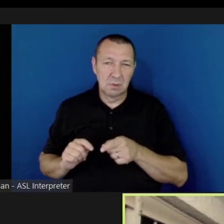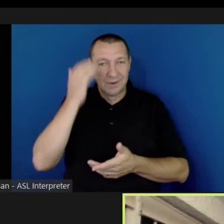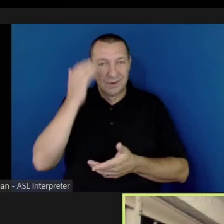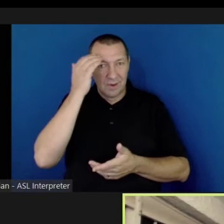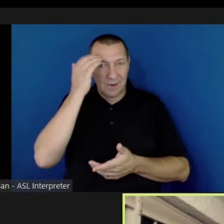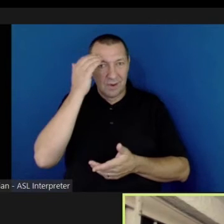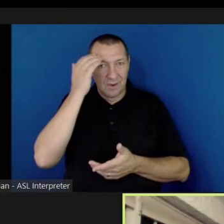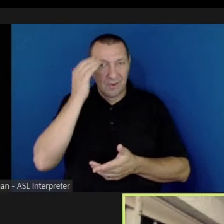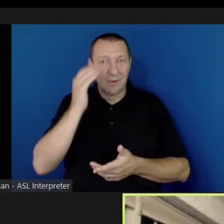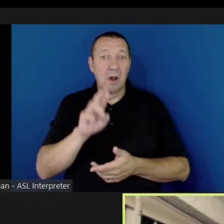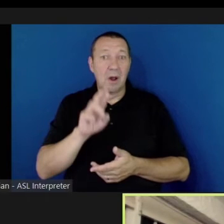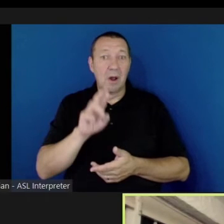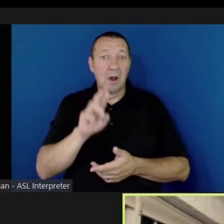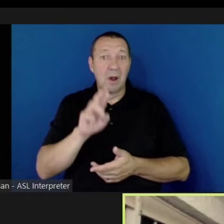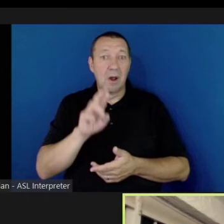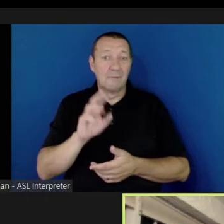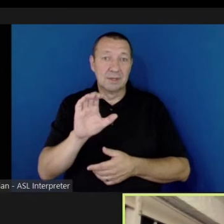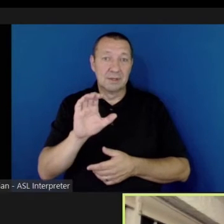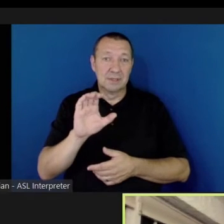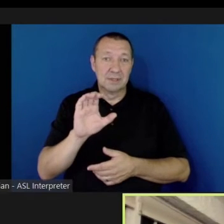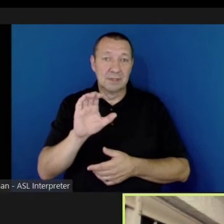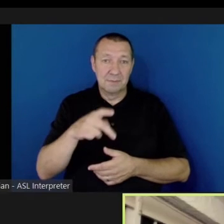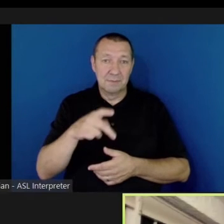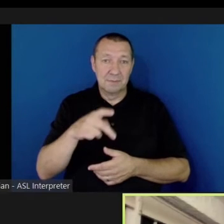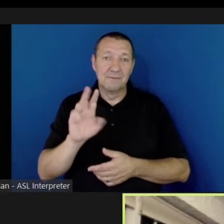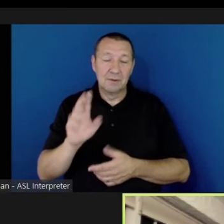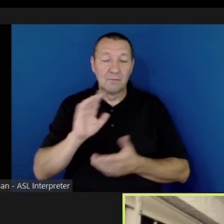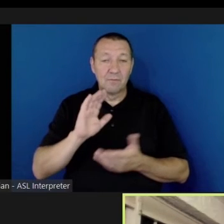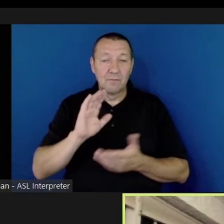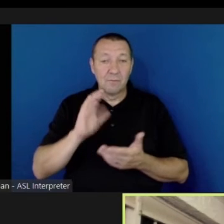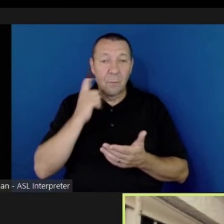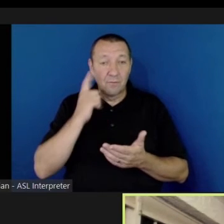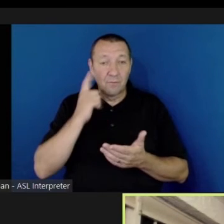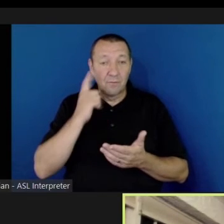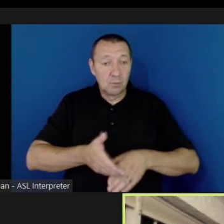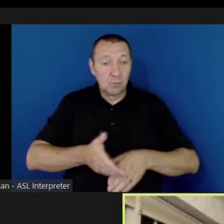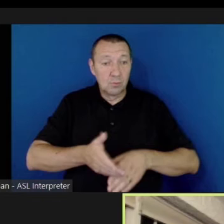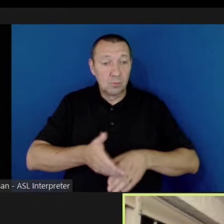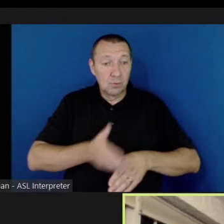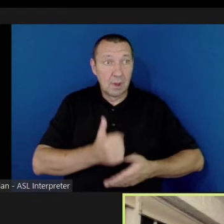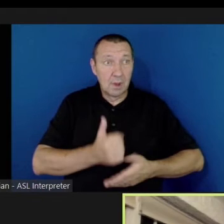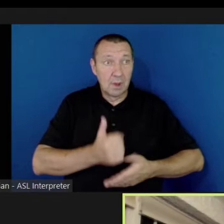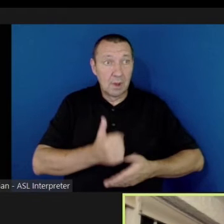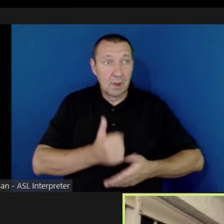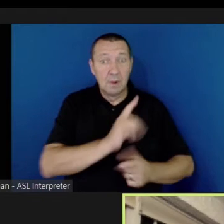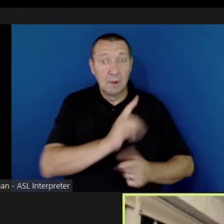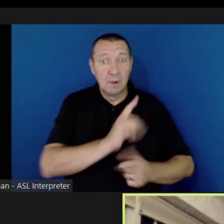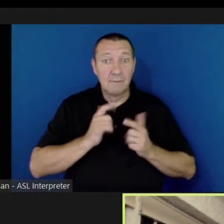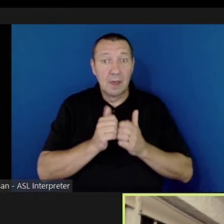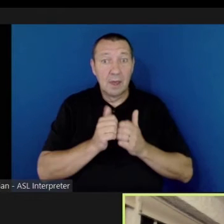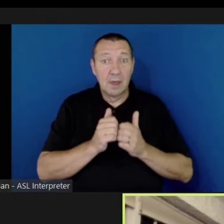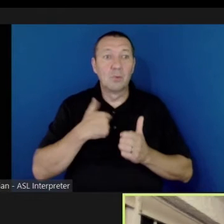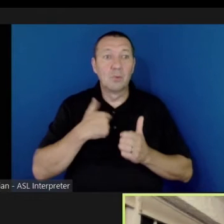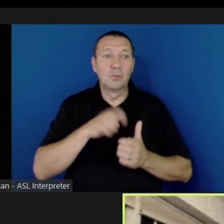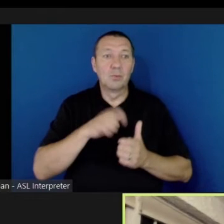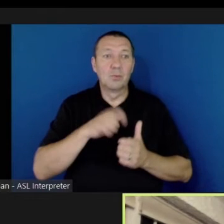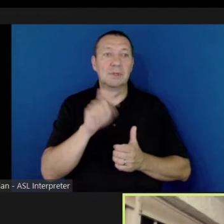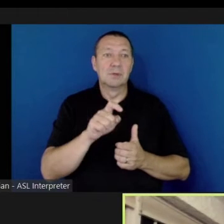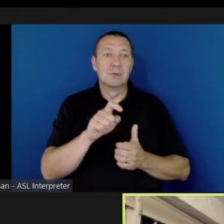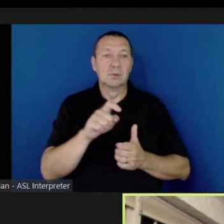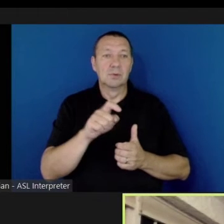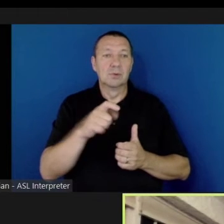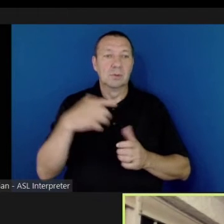as RPCVs, that in order for things to change and improve the lives of people, we need to equip local leaders